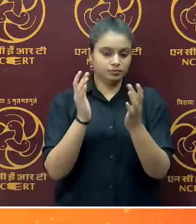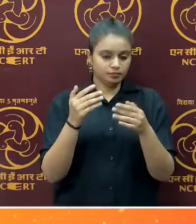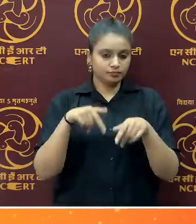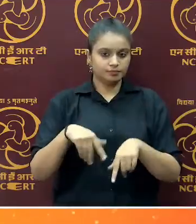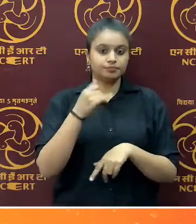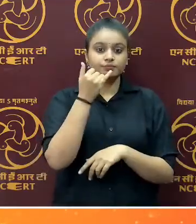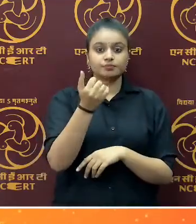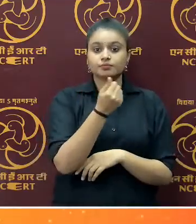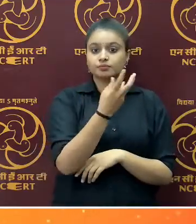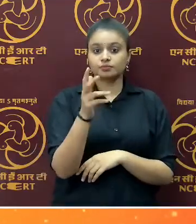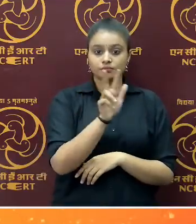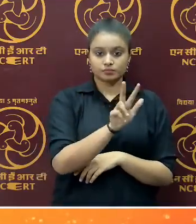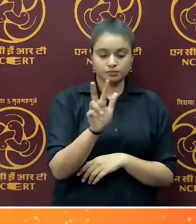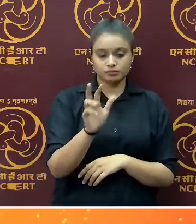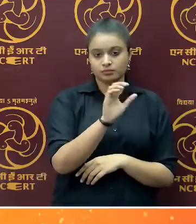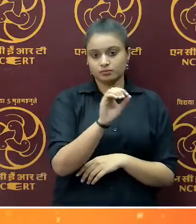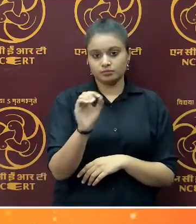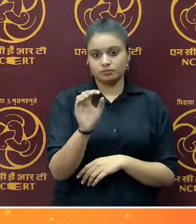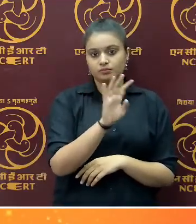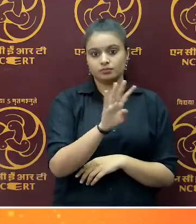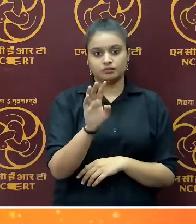phone number is